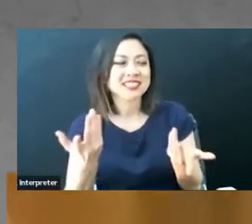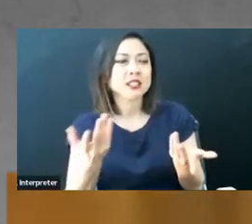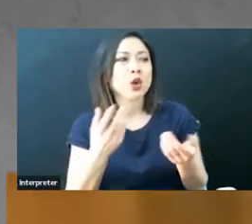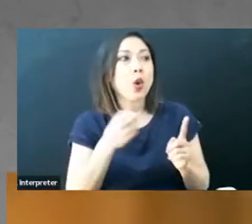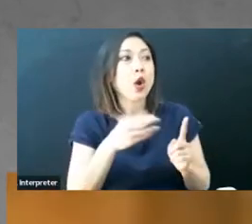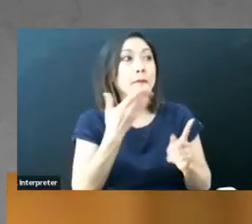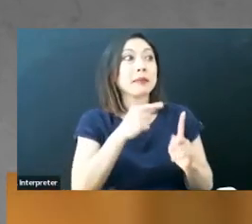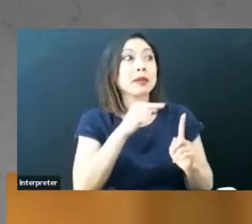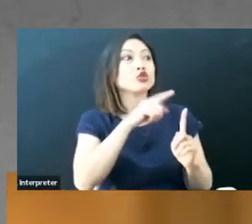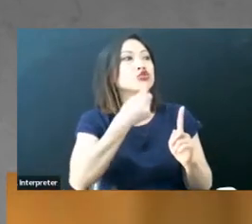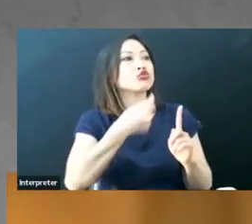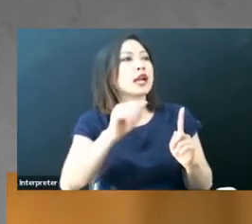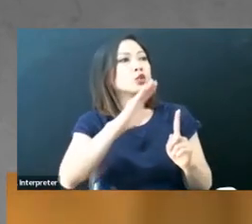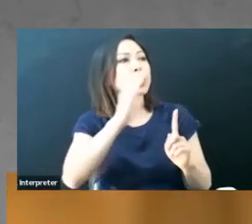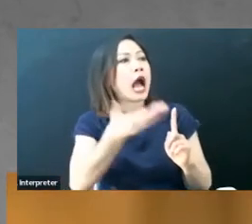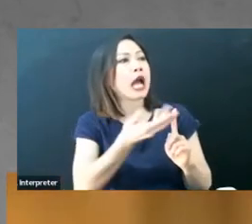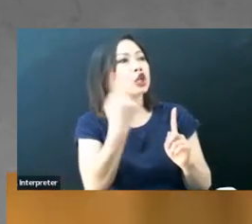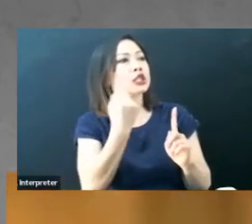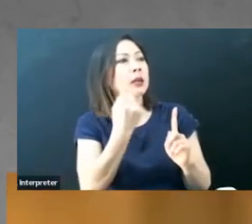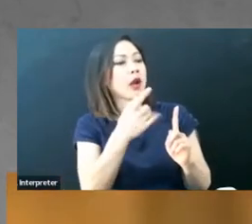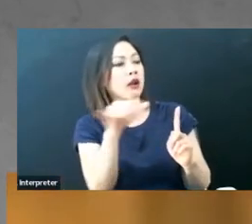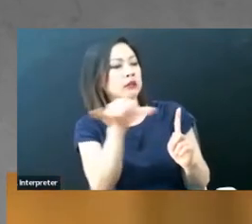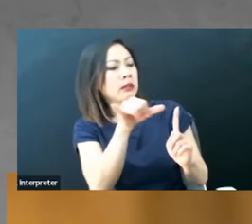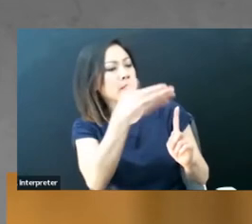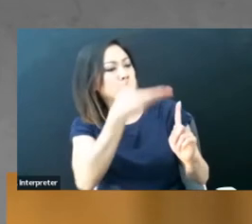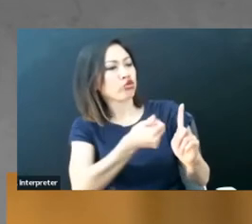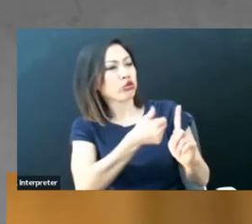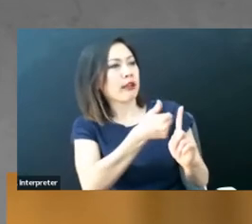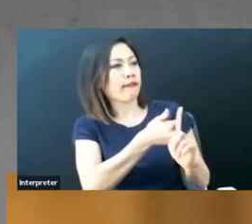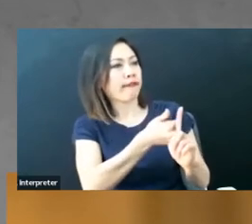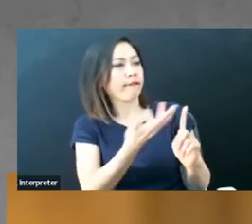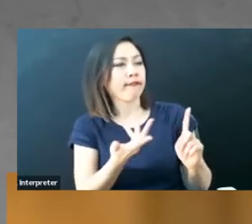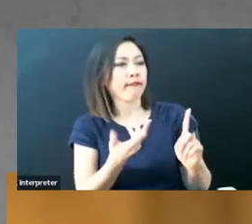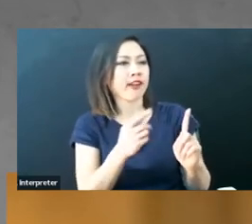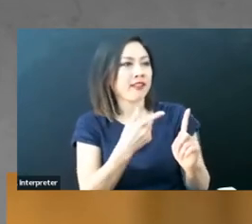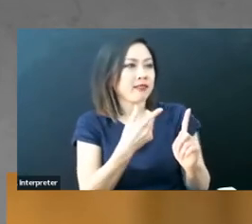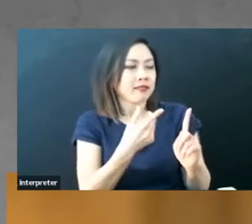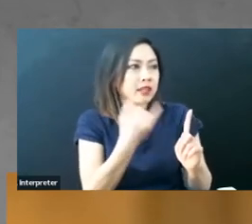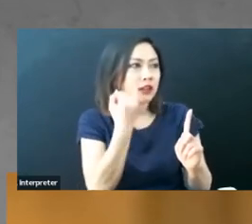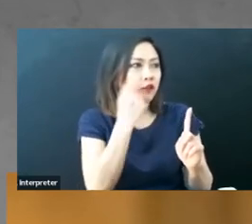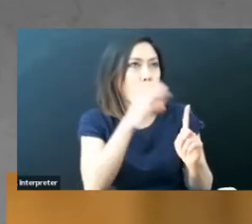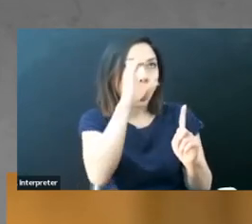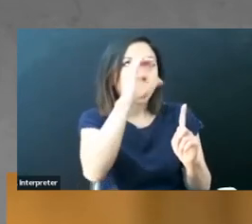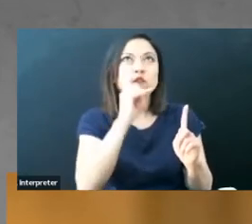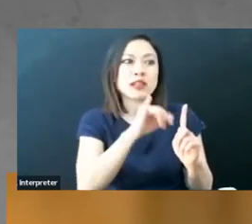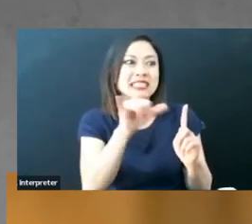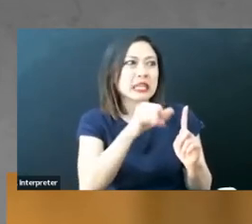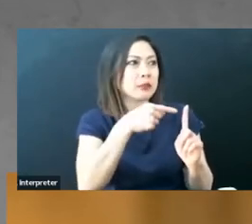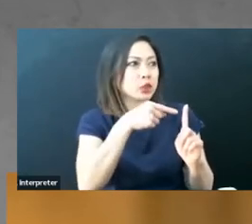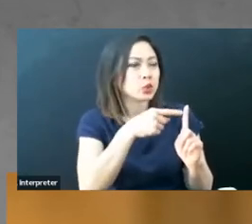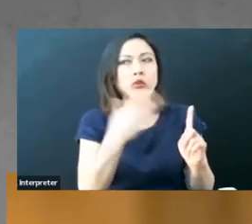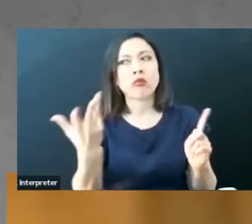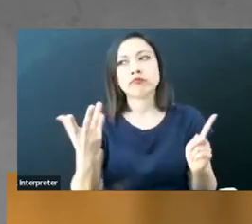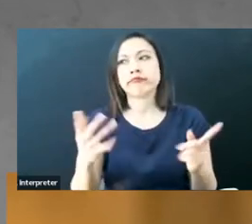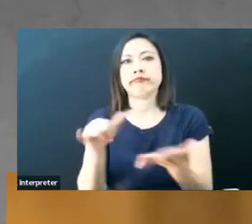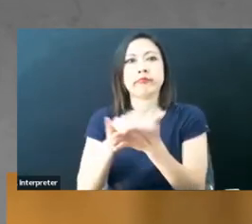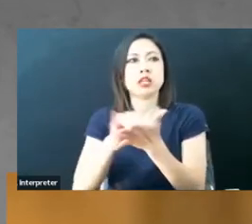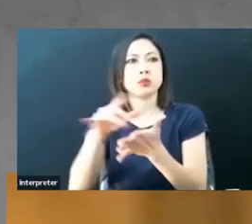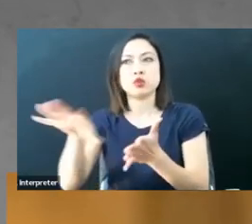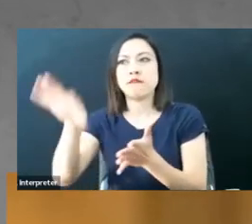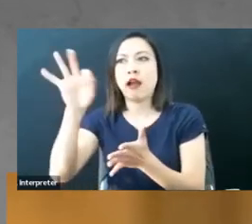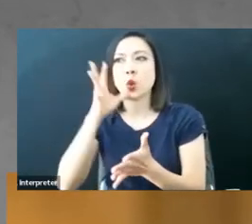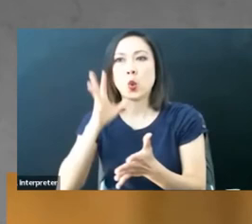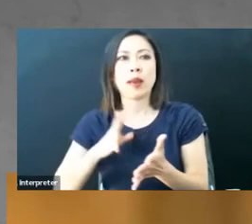hire yourself and it's not quite the way you're going to find women or a more diverse workforce. Is that something